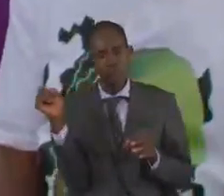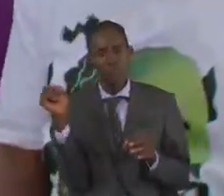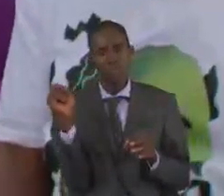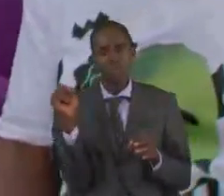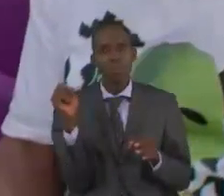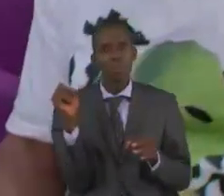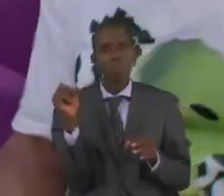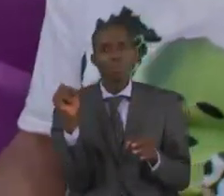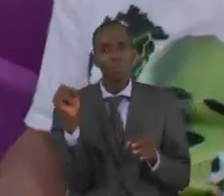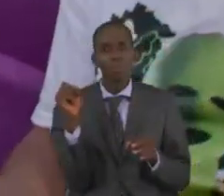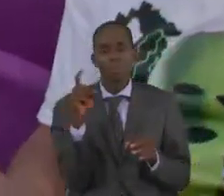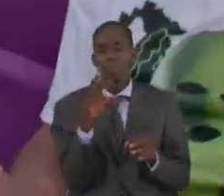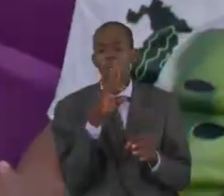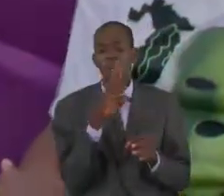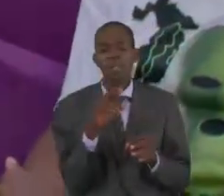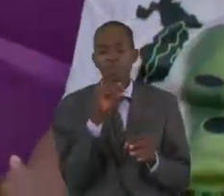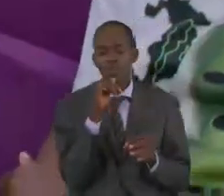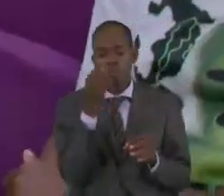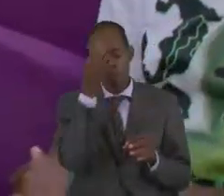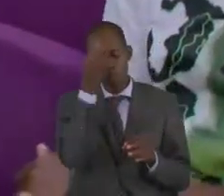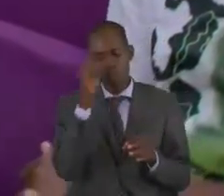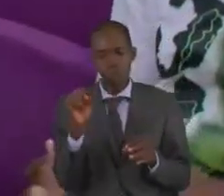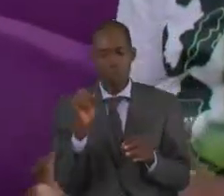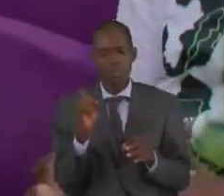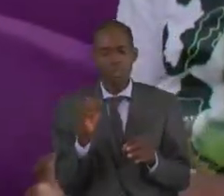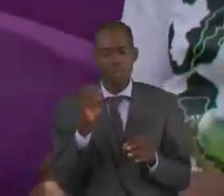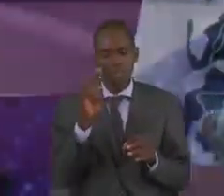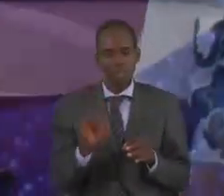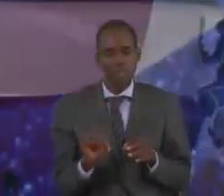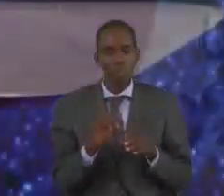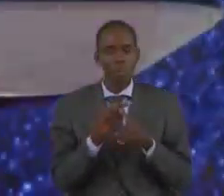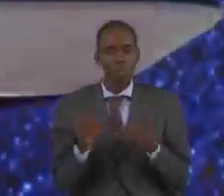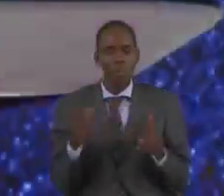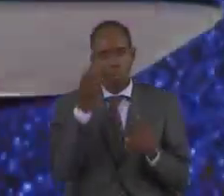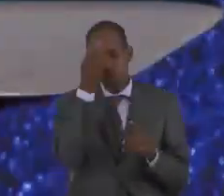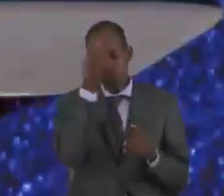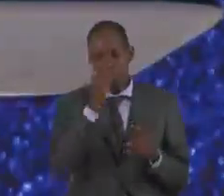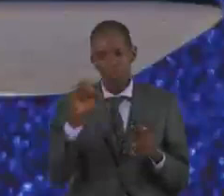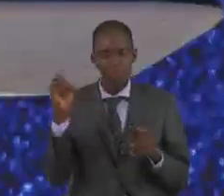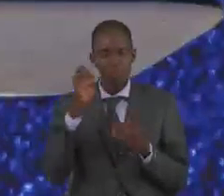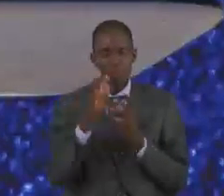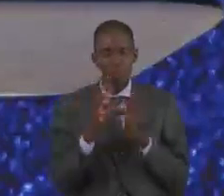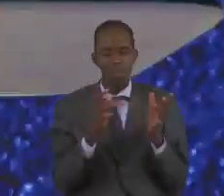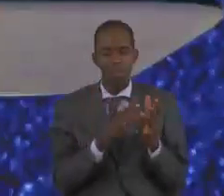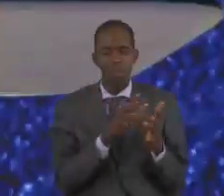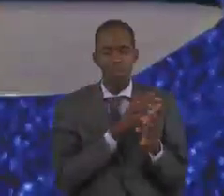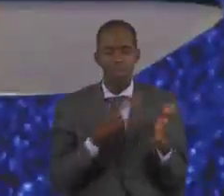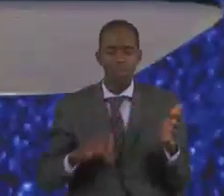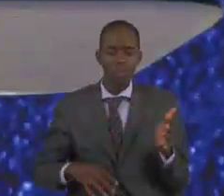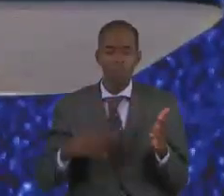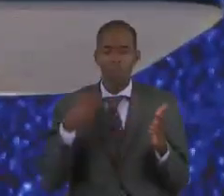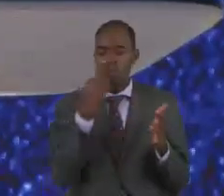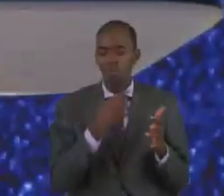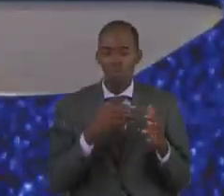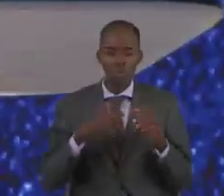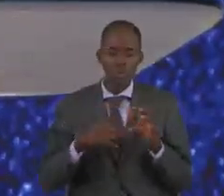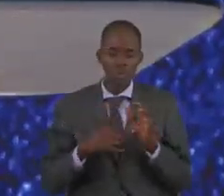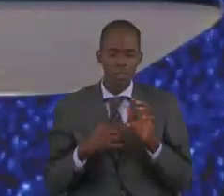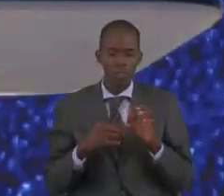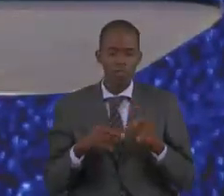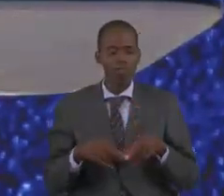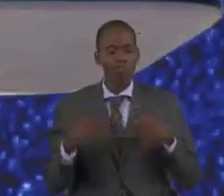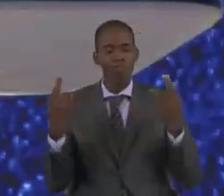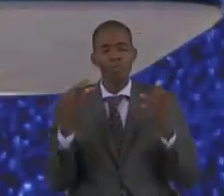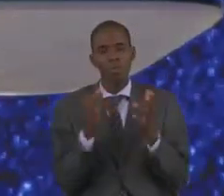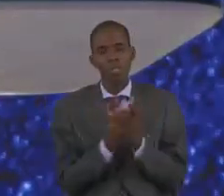disobeying him. They were disobeying Jesus Christ, who revealed that gospel